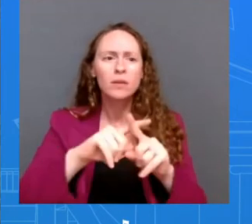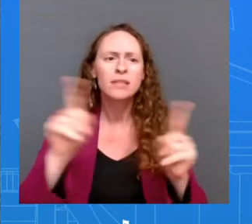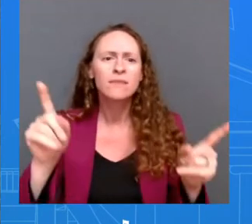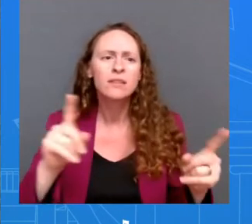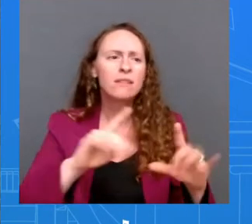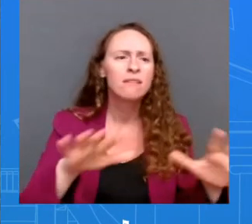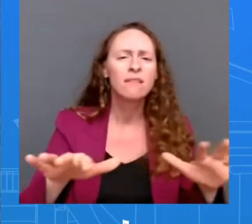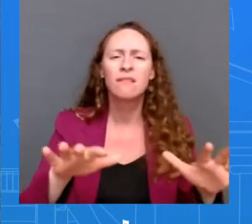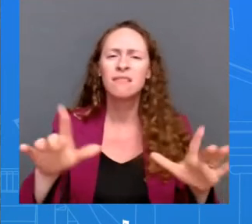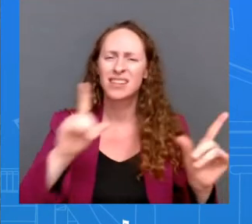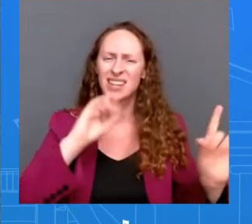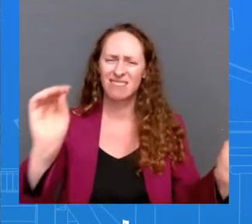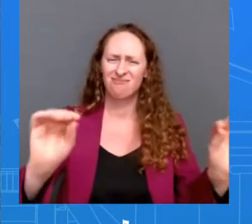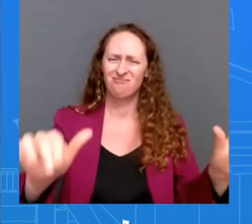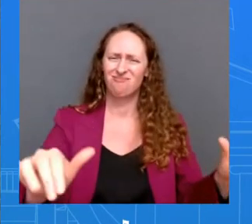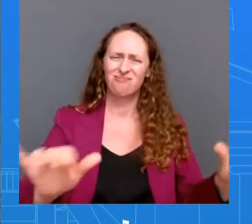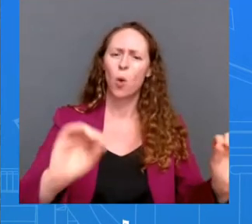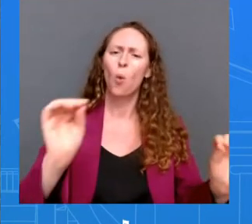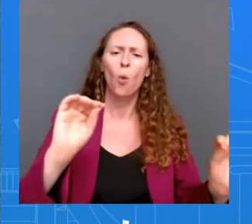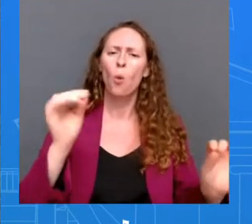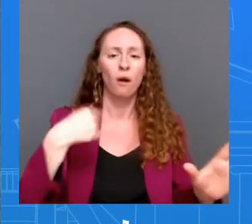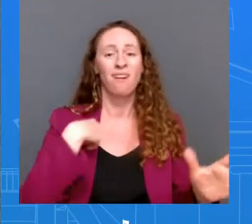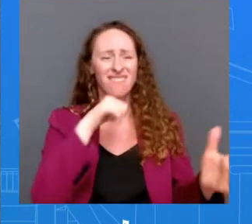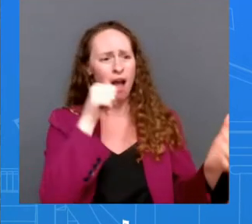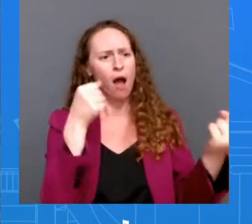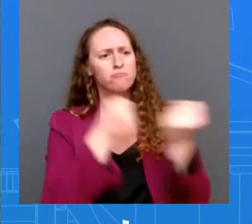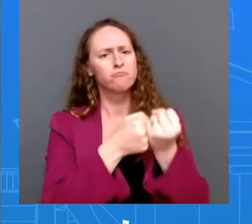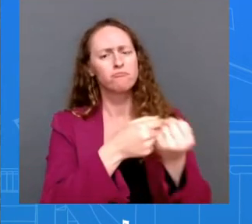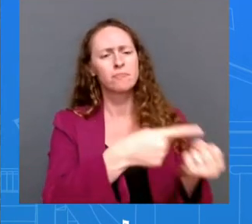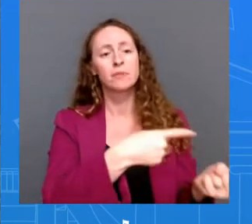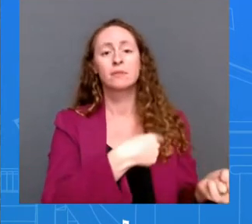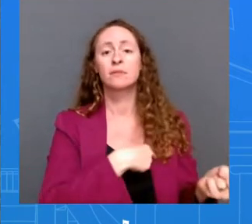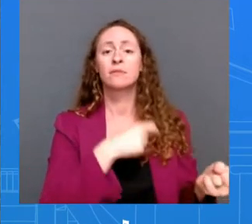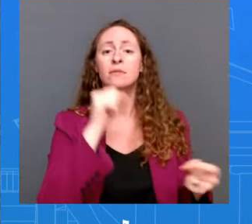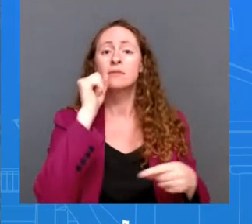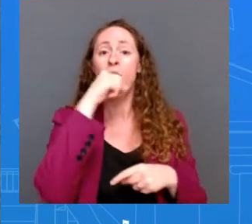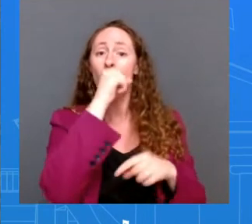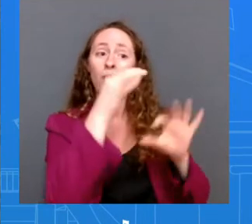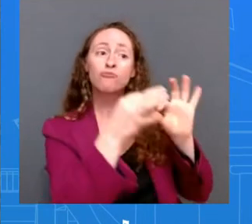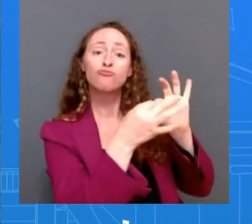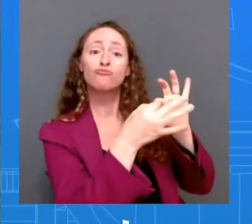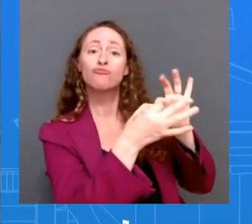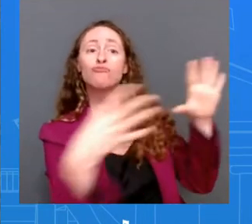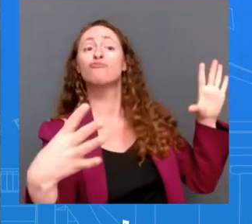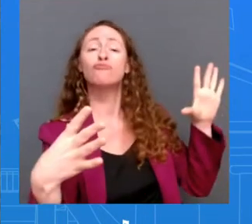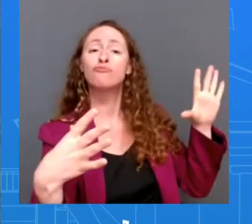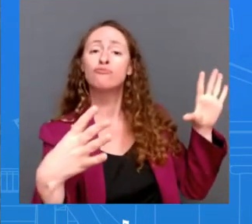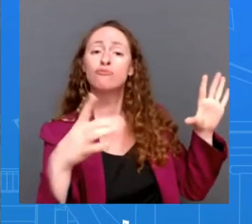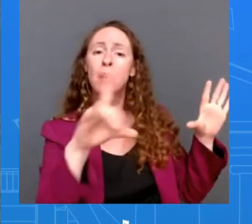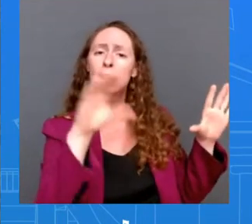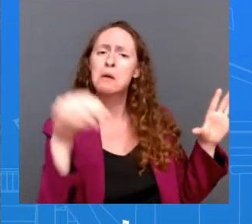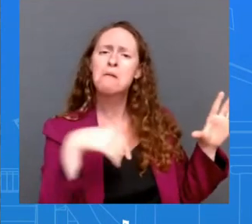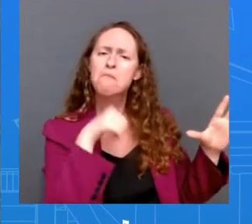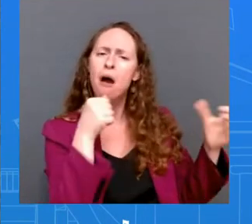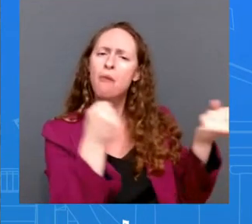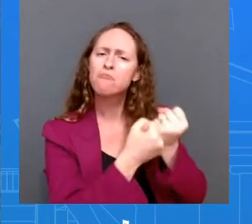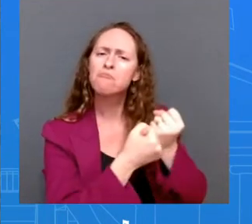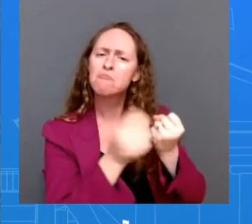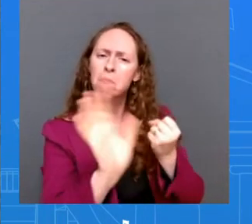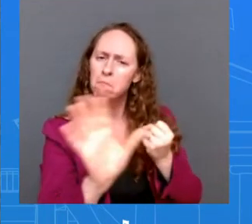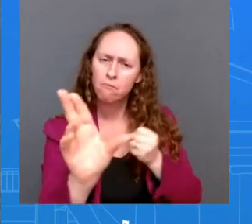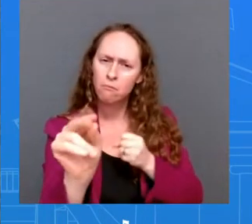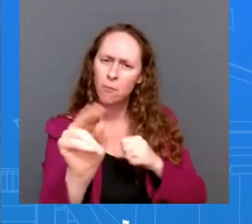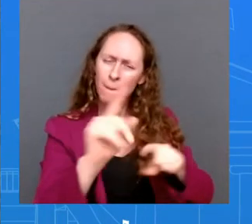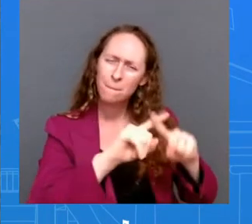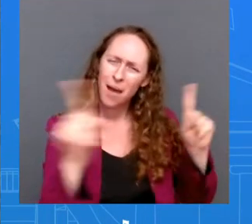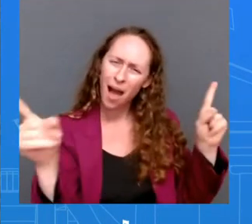expect cross-strait differences to be resolved by peaceful means. We're also maintaining communication with Beijing.